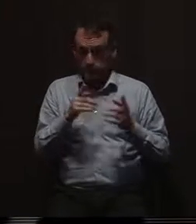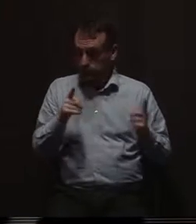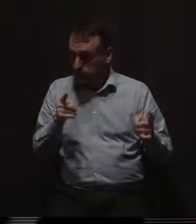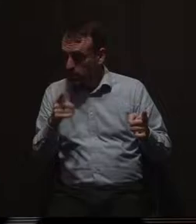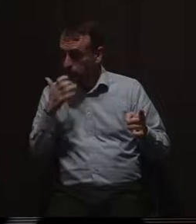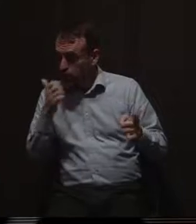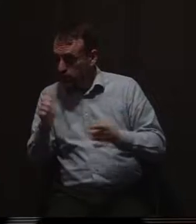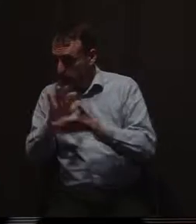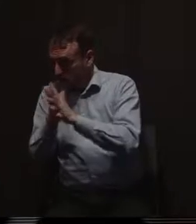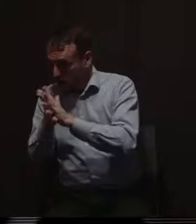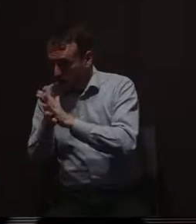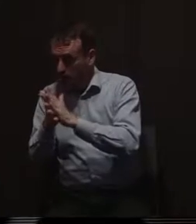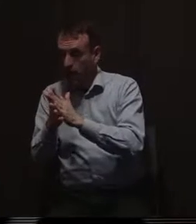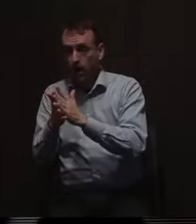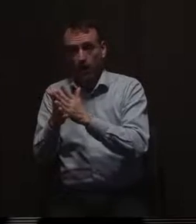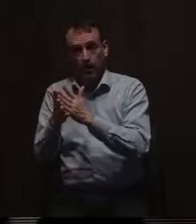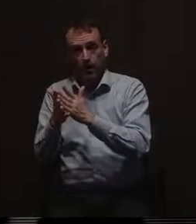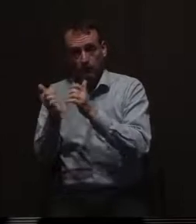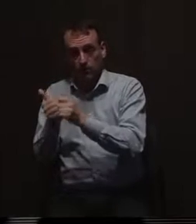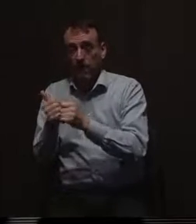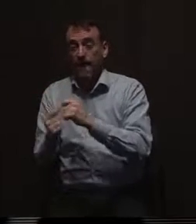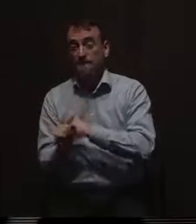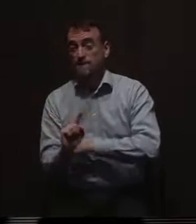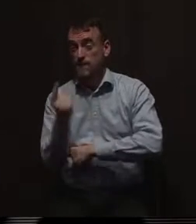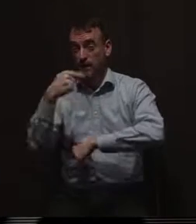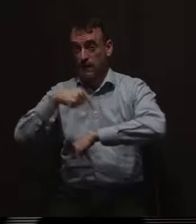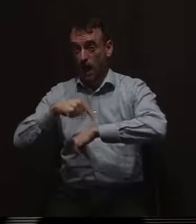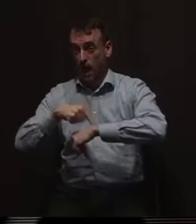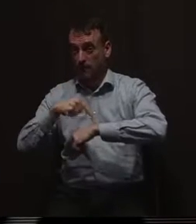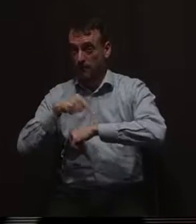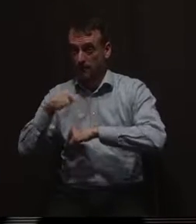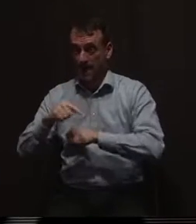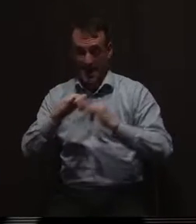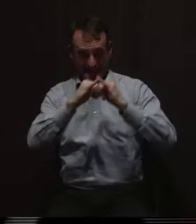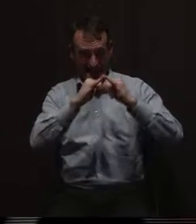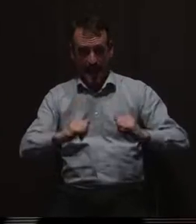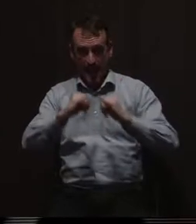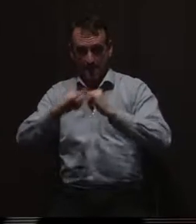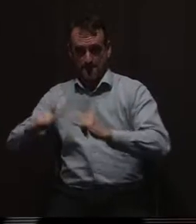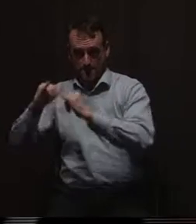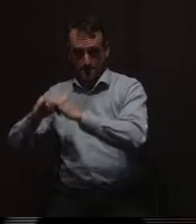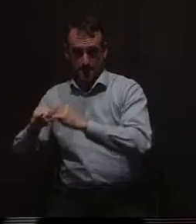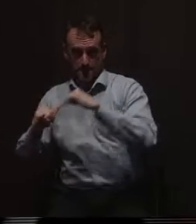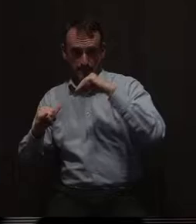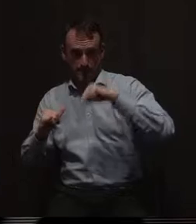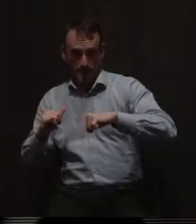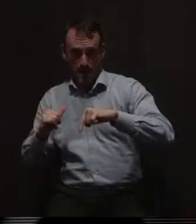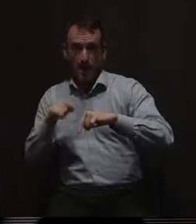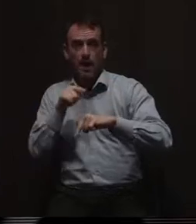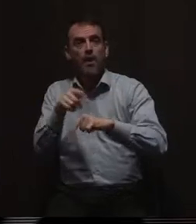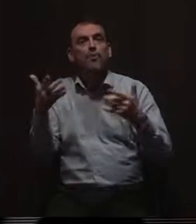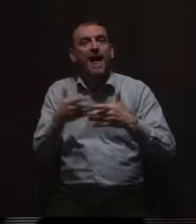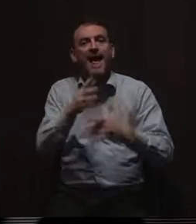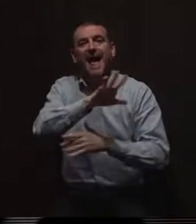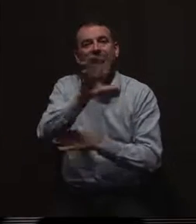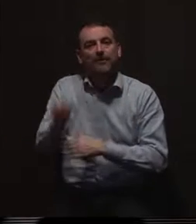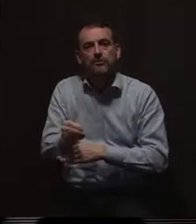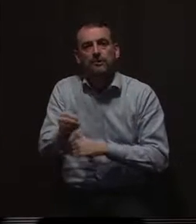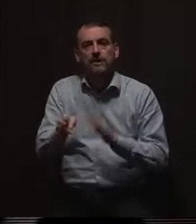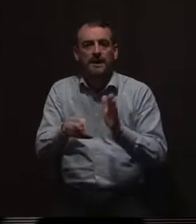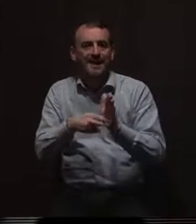first KZ, the first concentration camps, they were on the Haifisch Inland, so Namibia, so at the